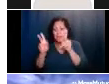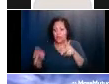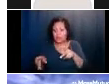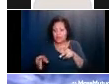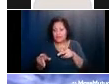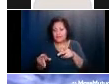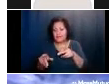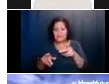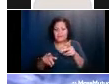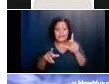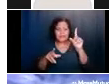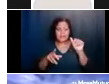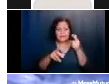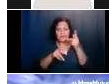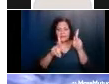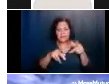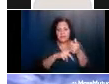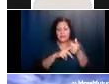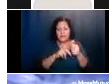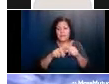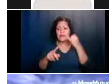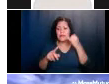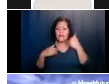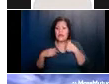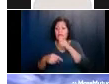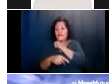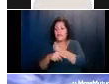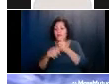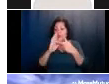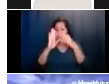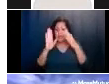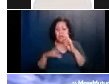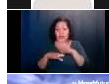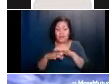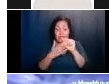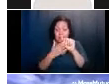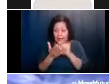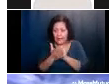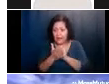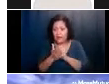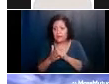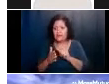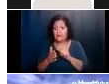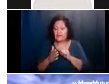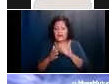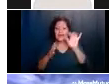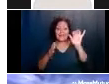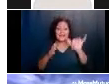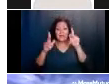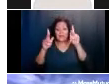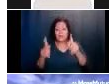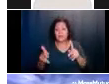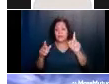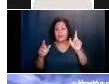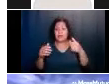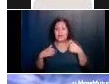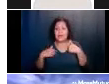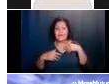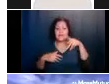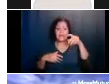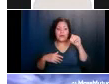If there is an authorized representative on the account, though, that person has to have a power of attorney